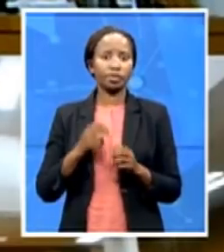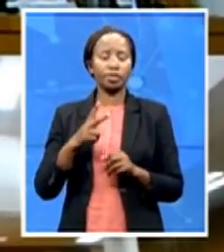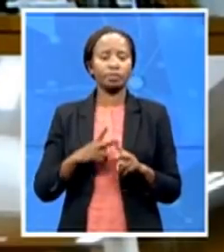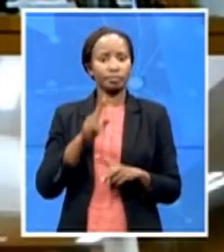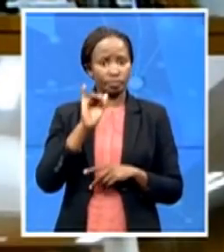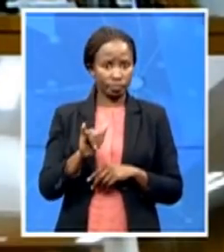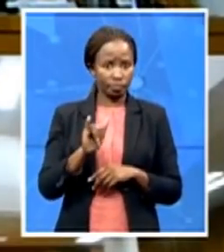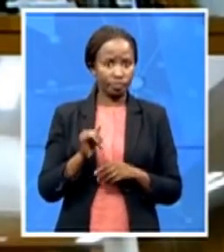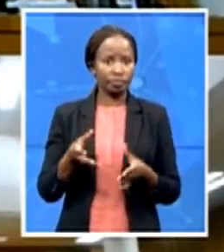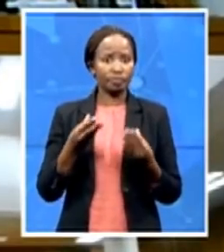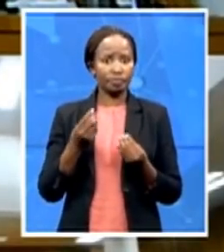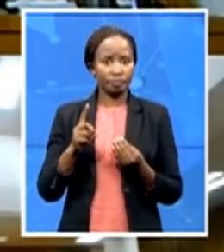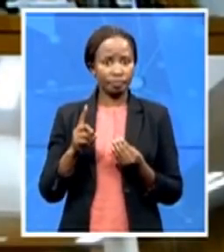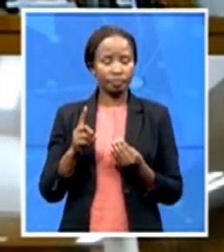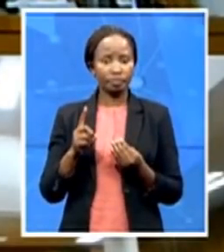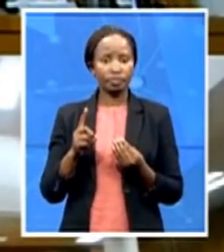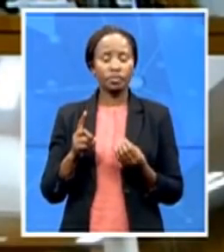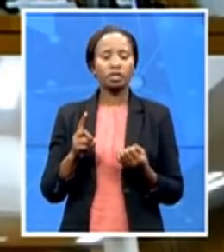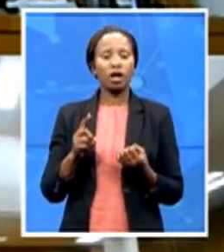words would